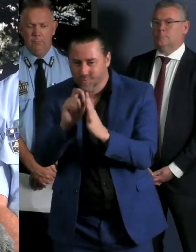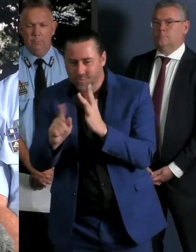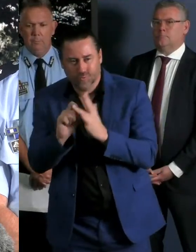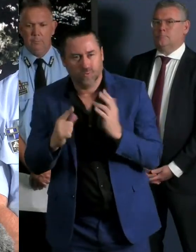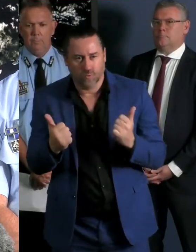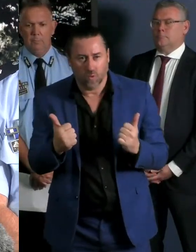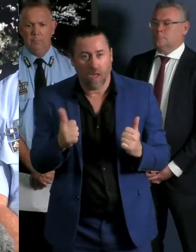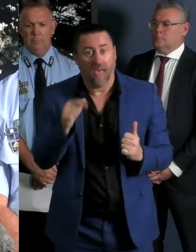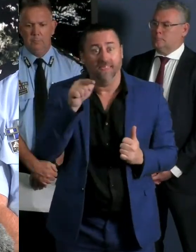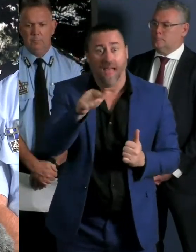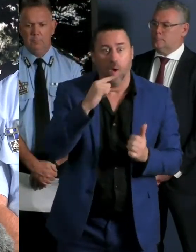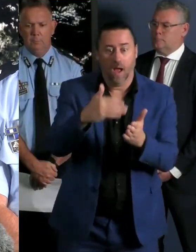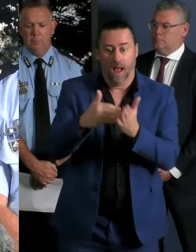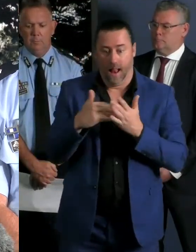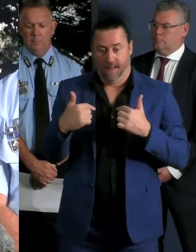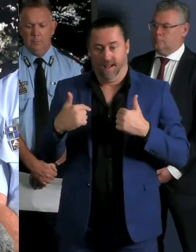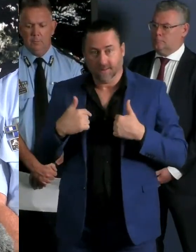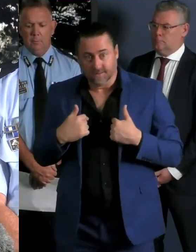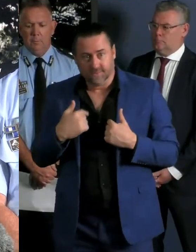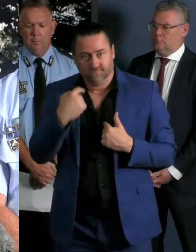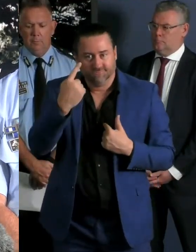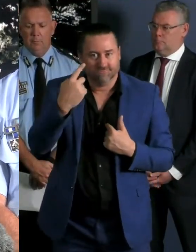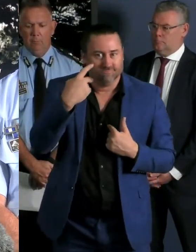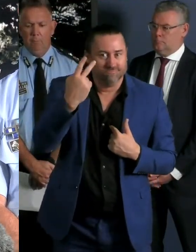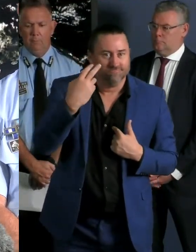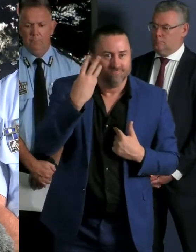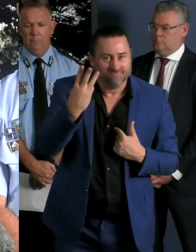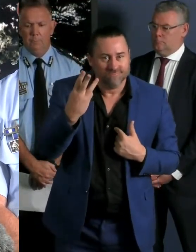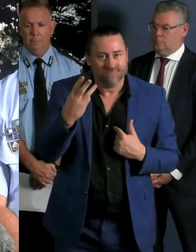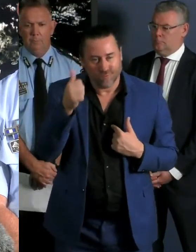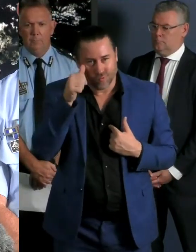in the hours and days ahead as this system crosses.